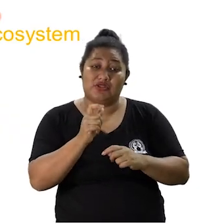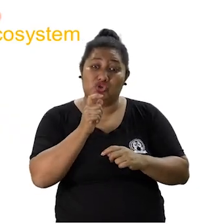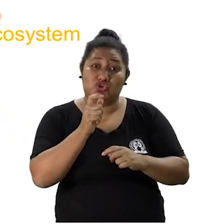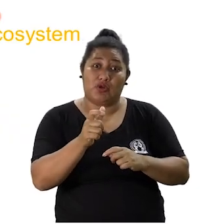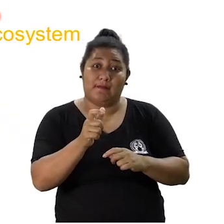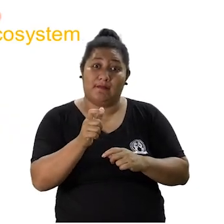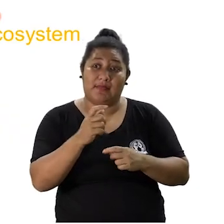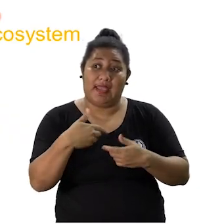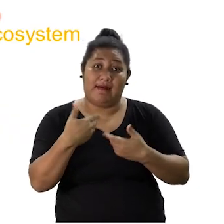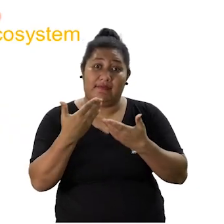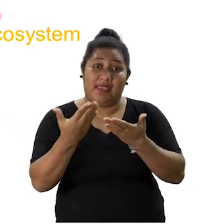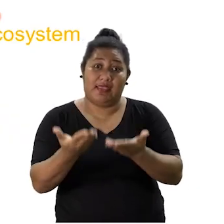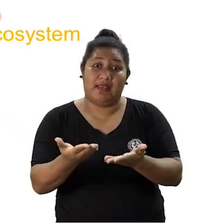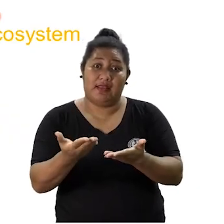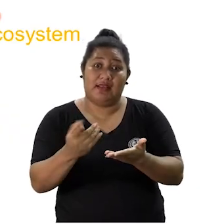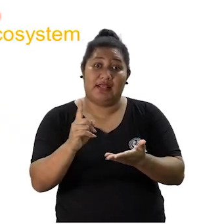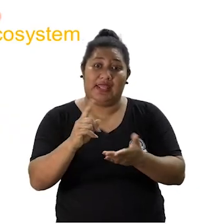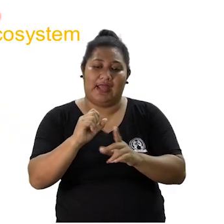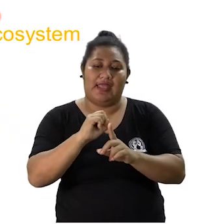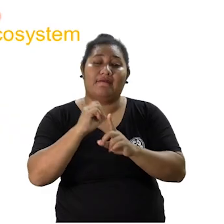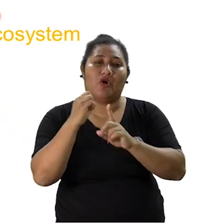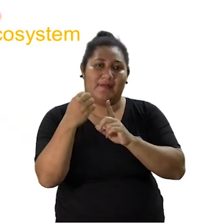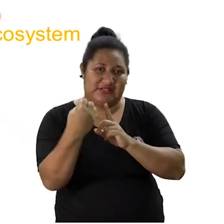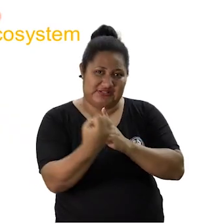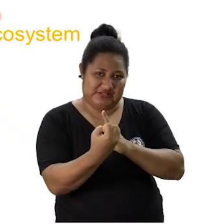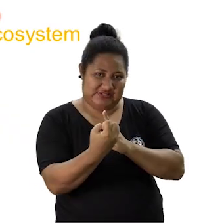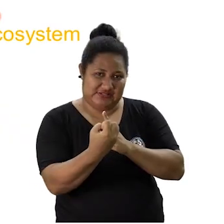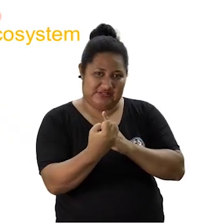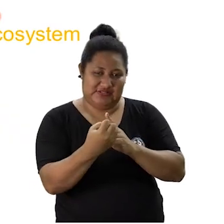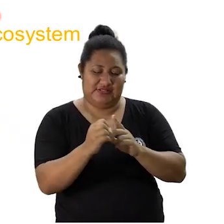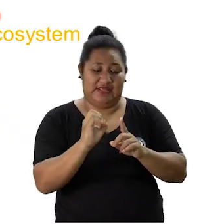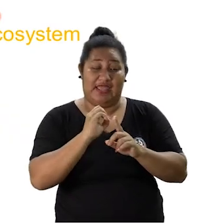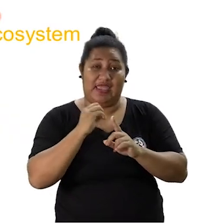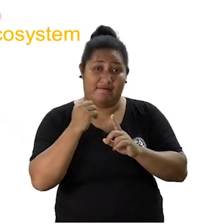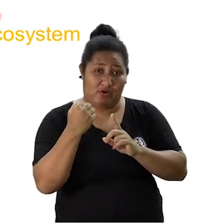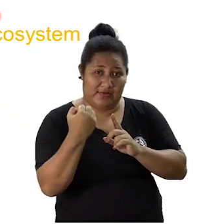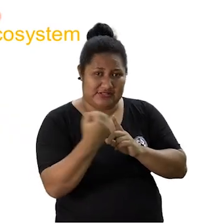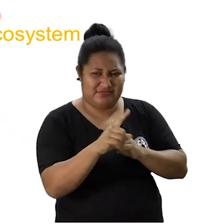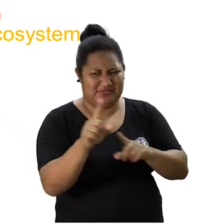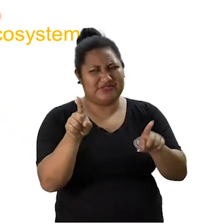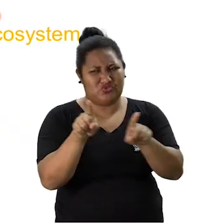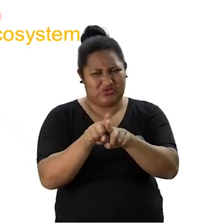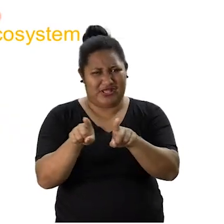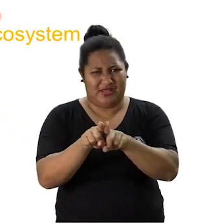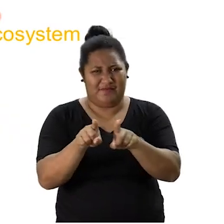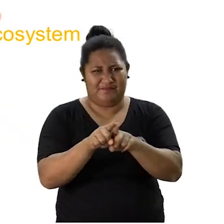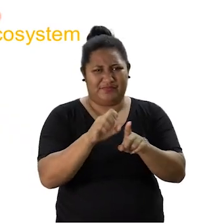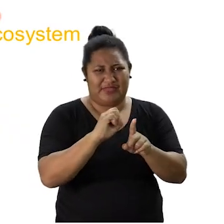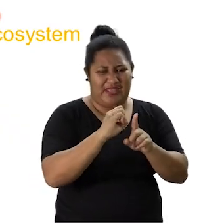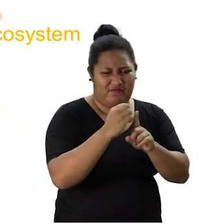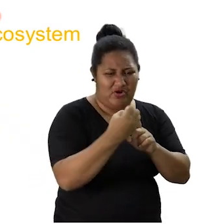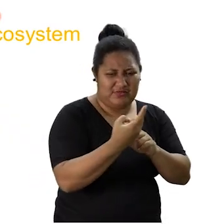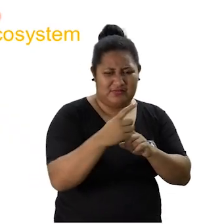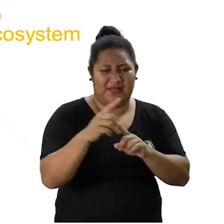tu avea ile environment. Which is a similar la le environment or the